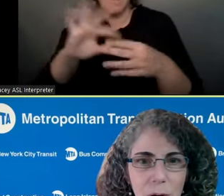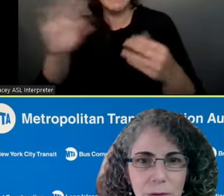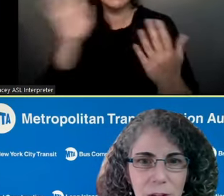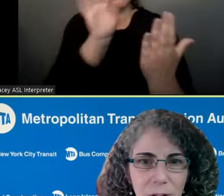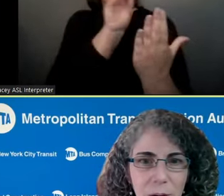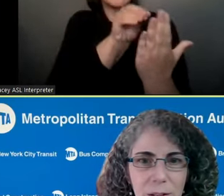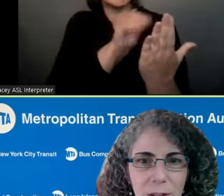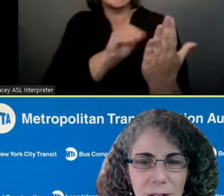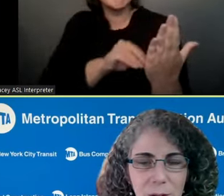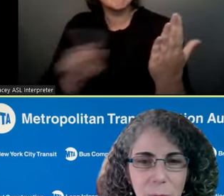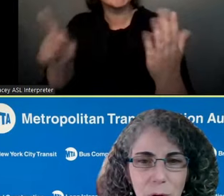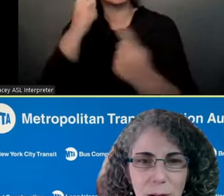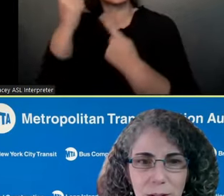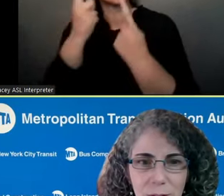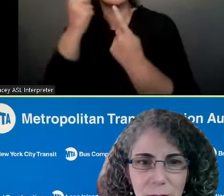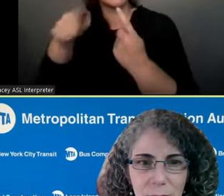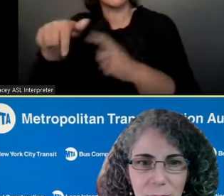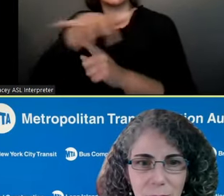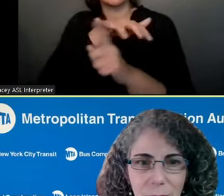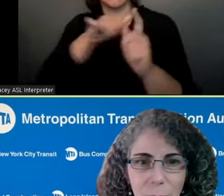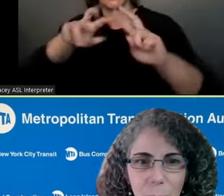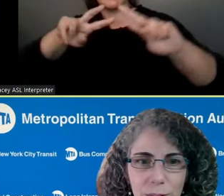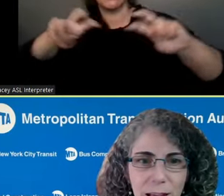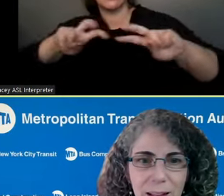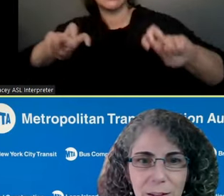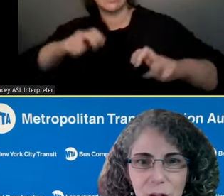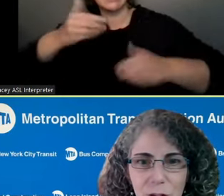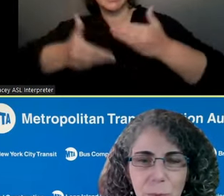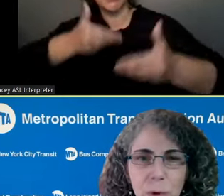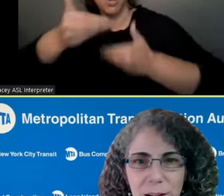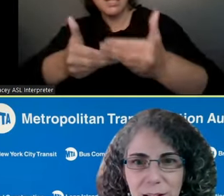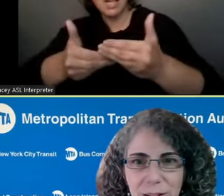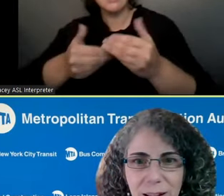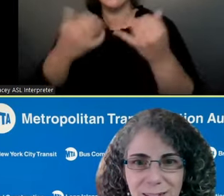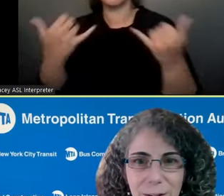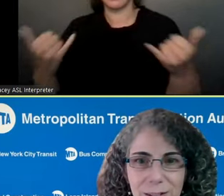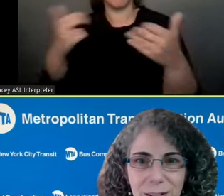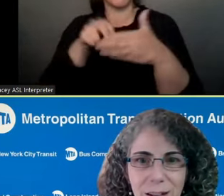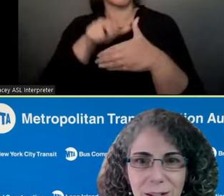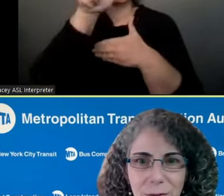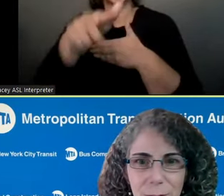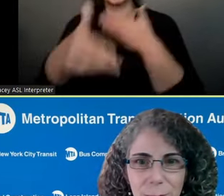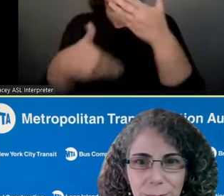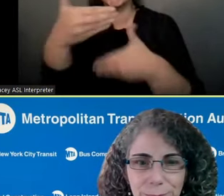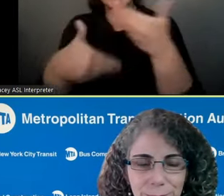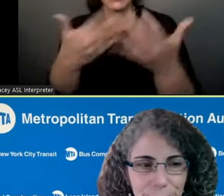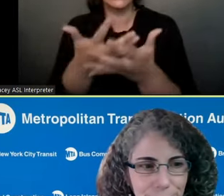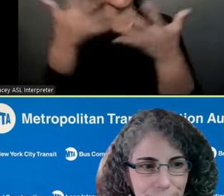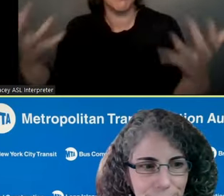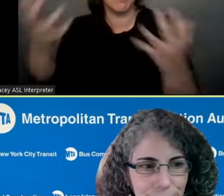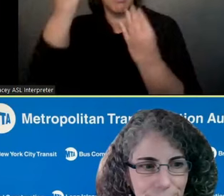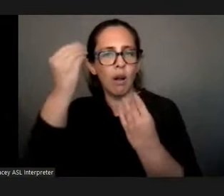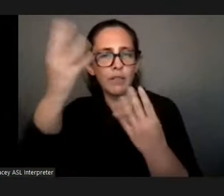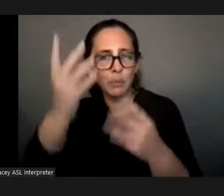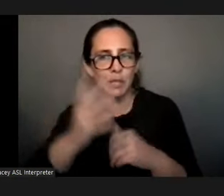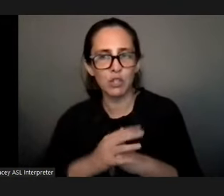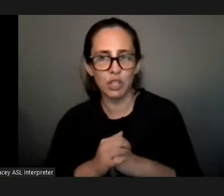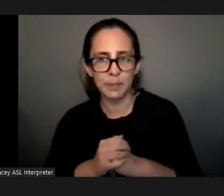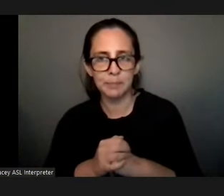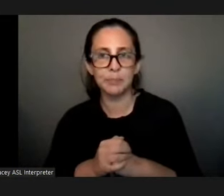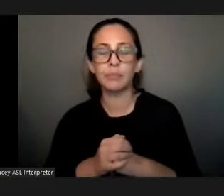considered as part of the environmental assessment process. With that, let's jump right in, as there is a lot to cover.